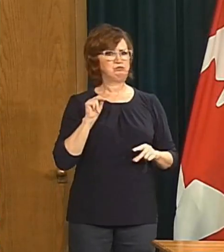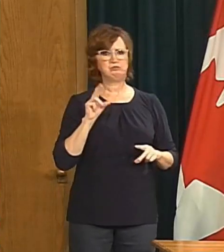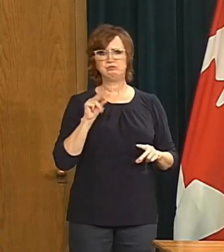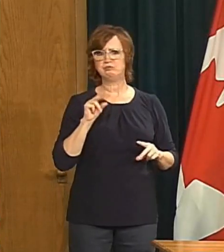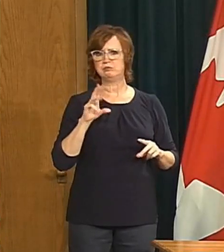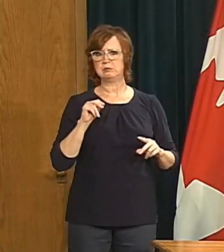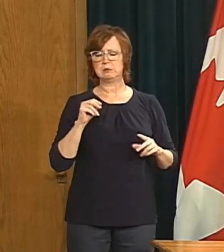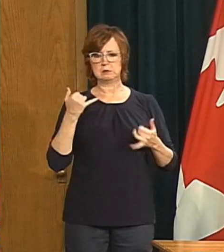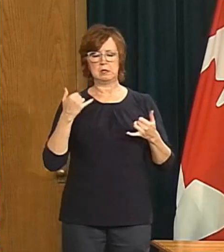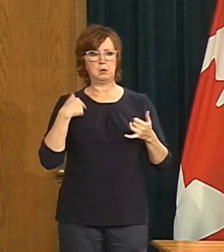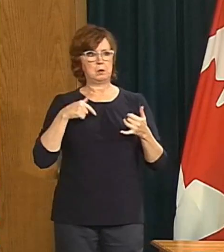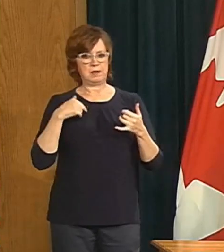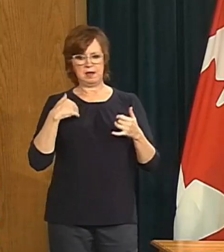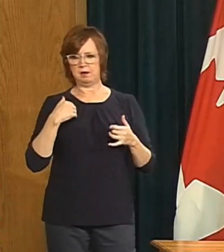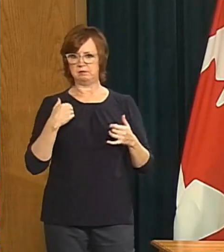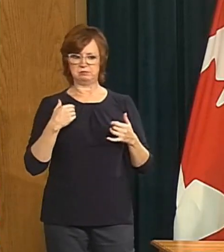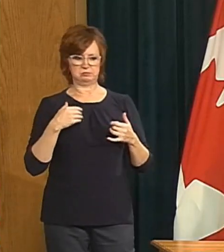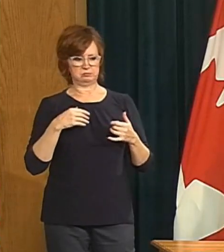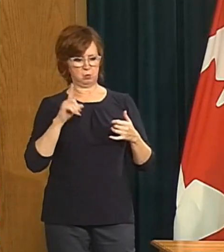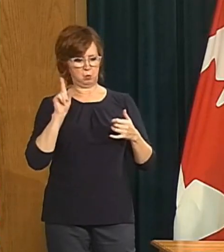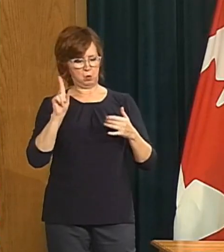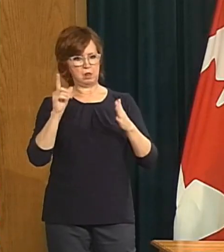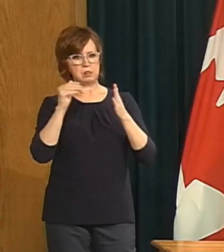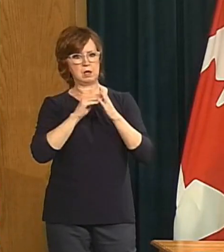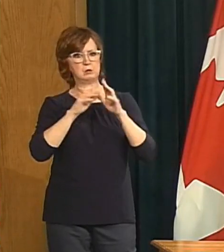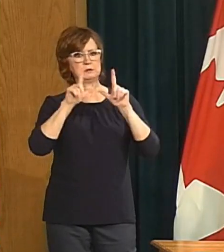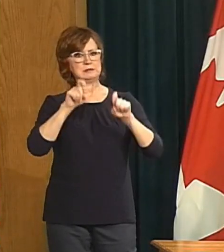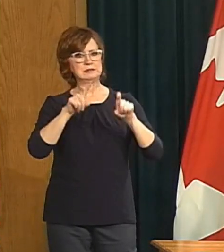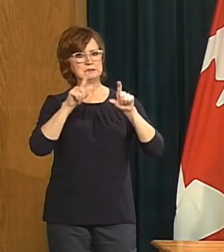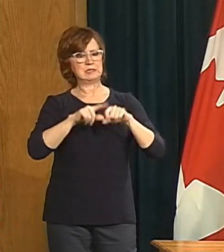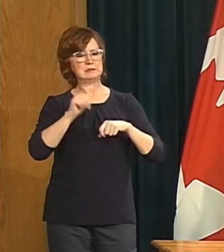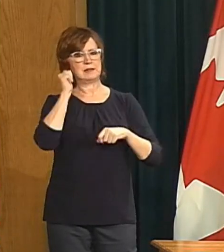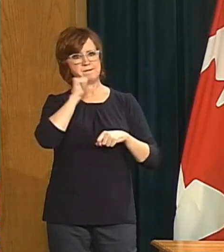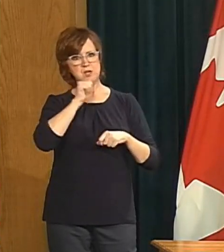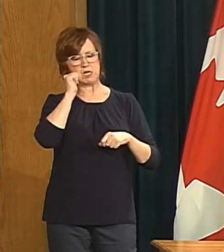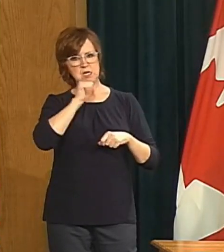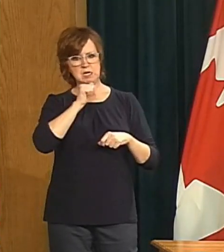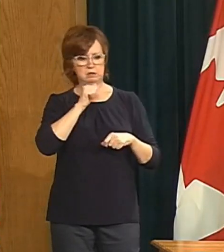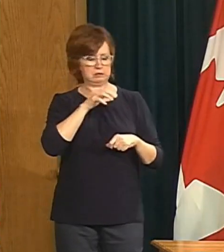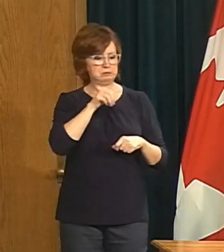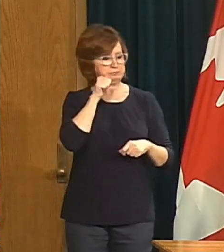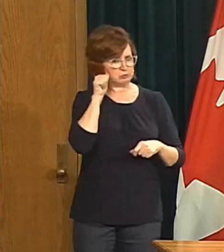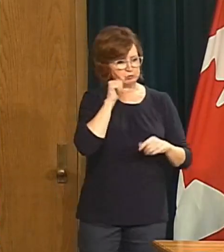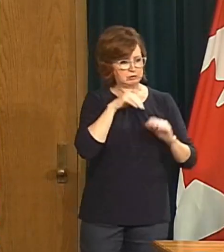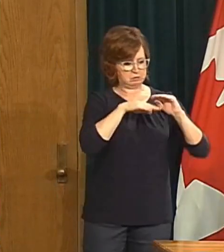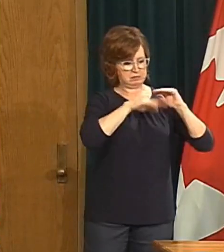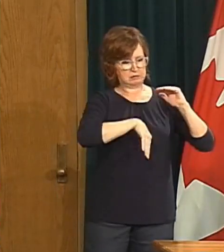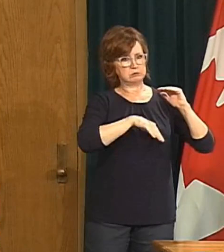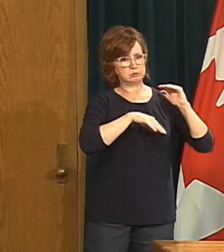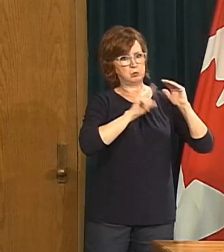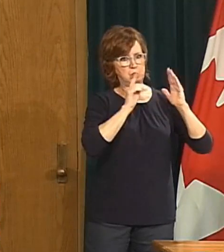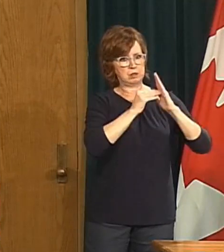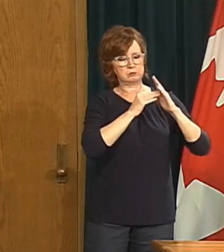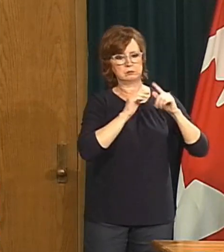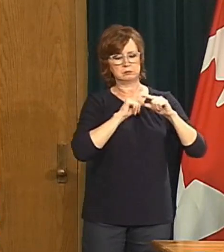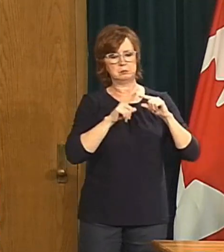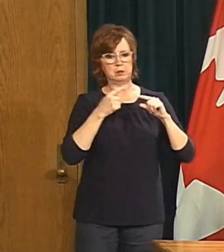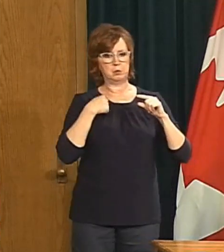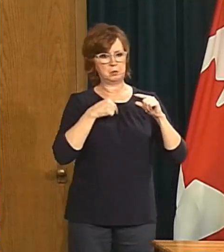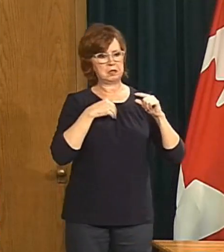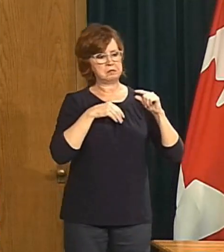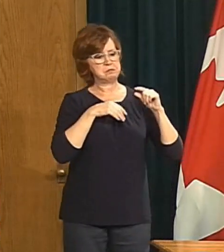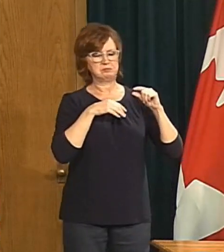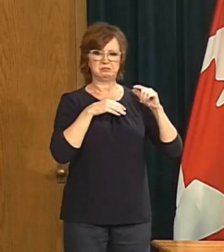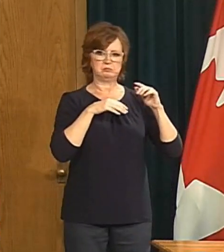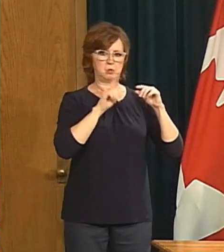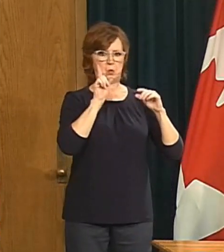around 1,000 a day, maybe down a little bit yesterday, but up around 1,000 a day the last number of days, and with a goal to get to 1,500. But we